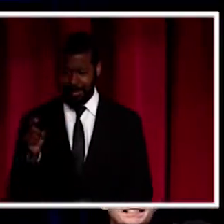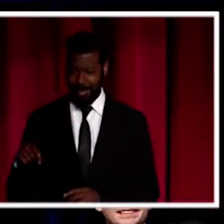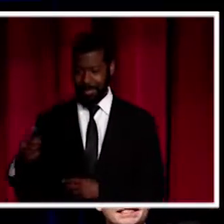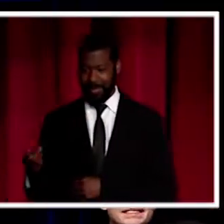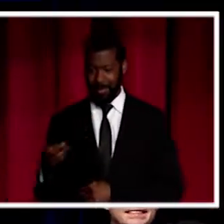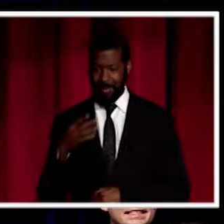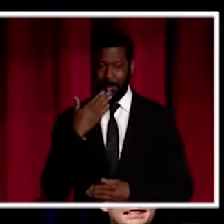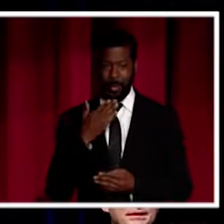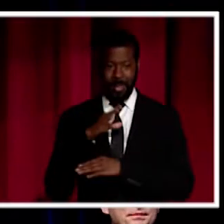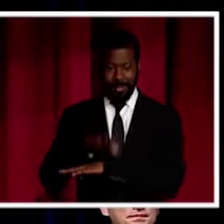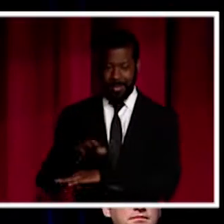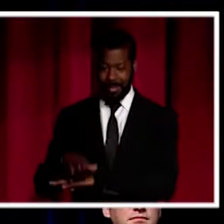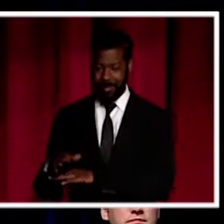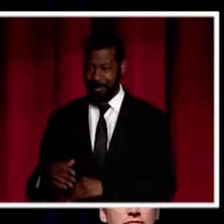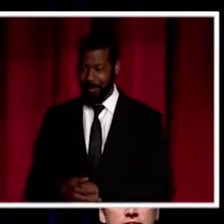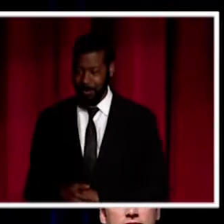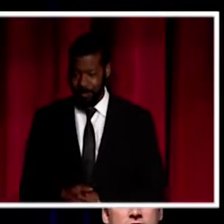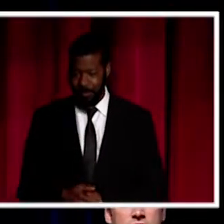Good evening.